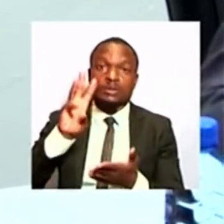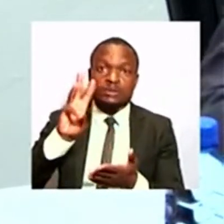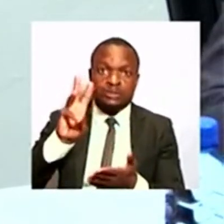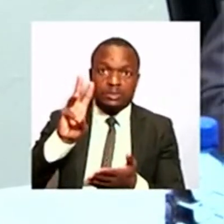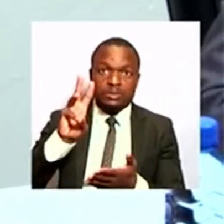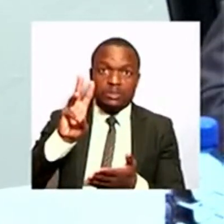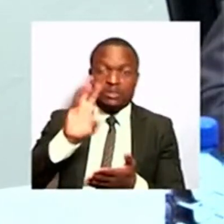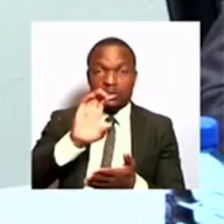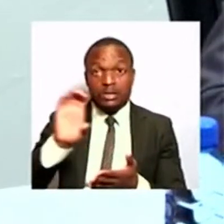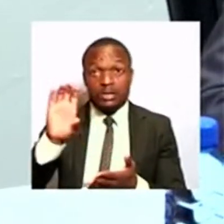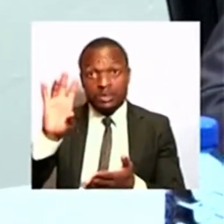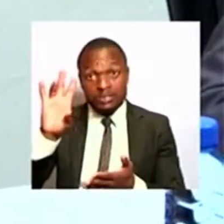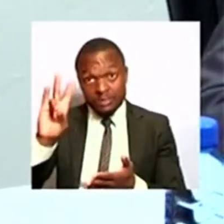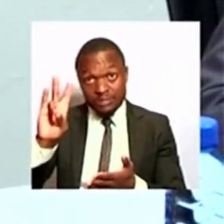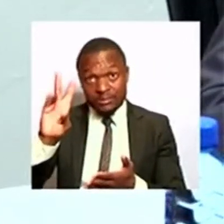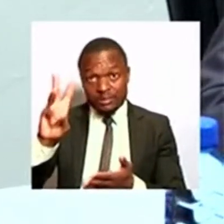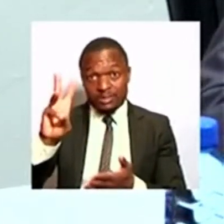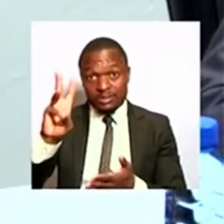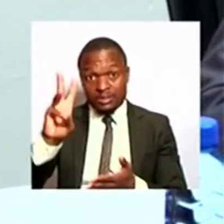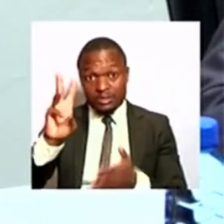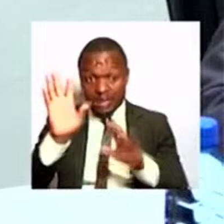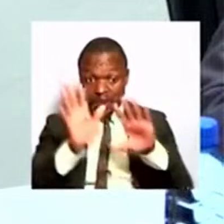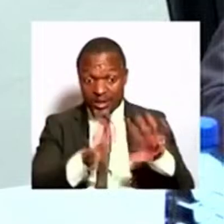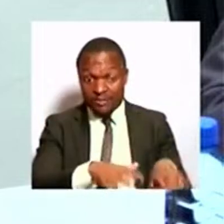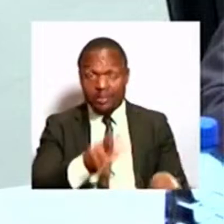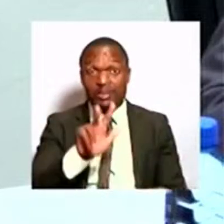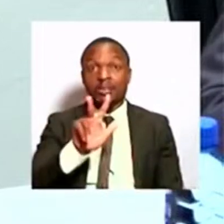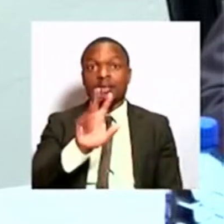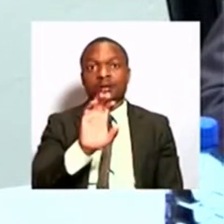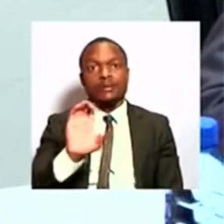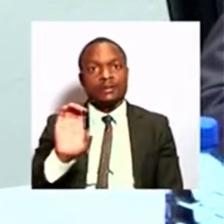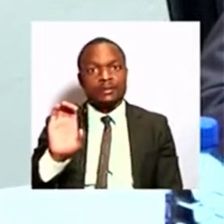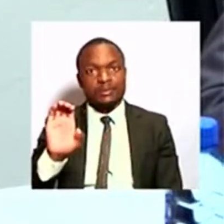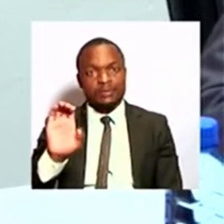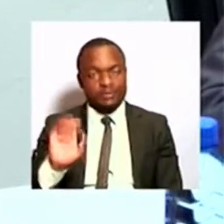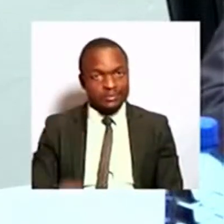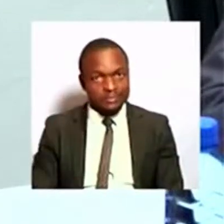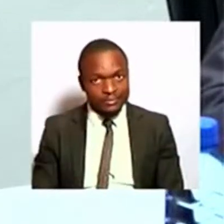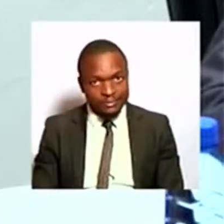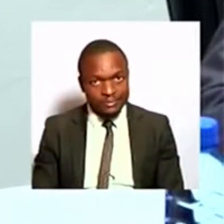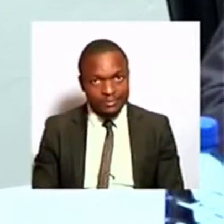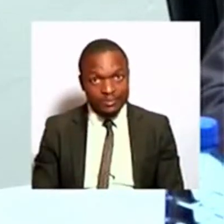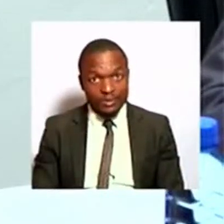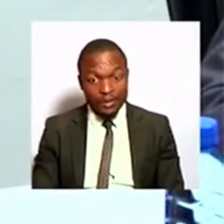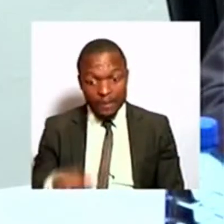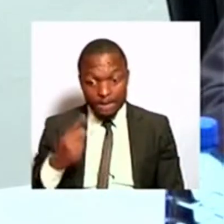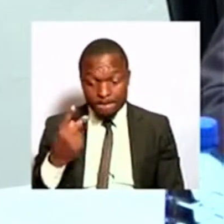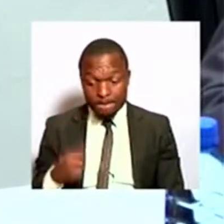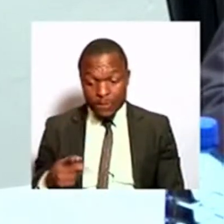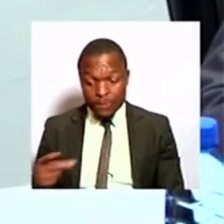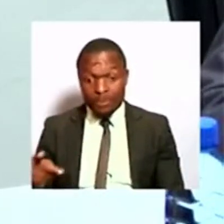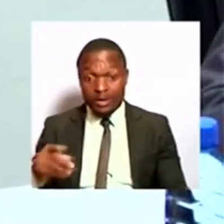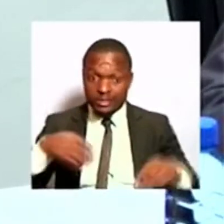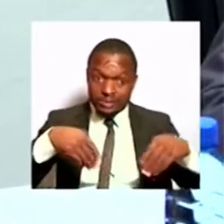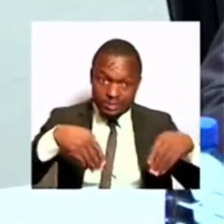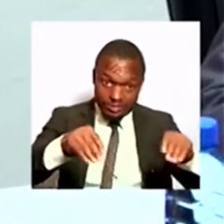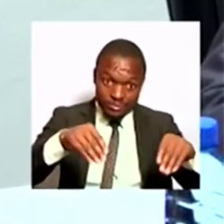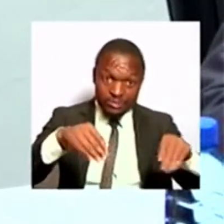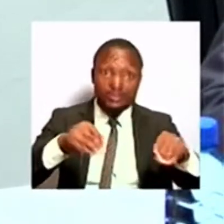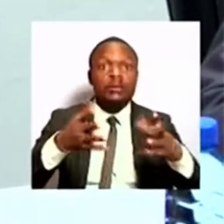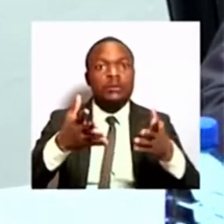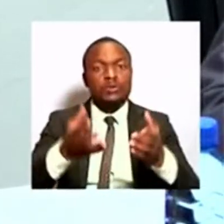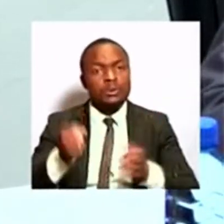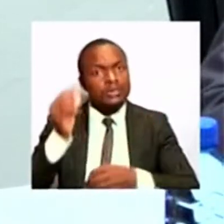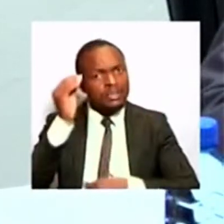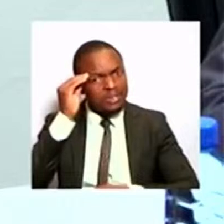2,676,000, leaving the 300 from property sale. We wanted to find